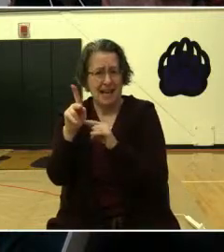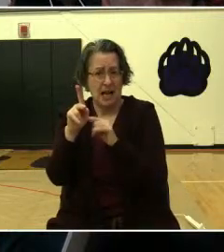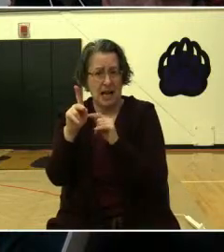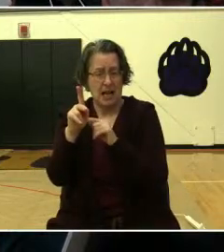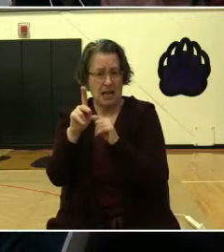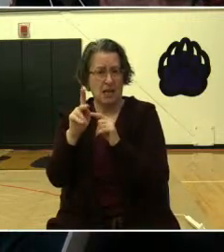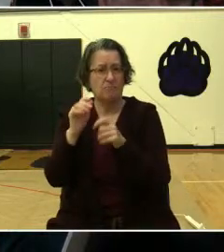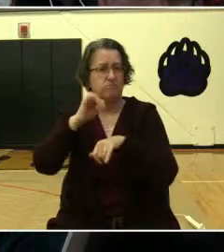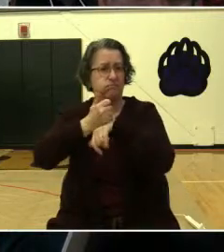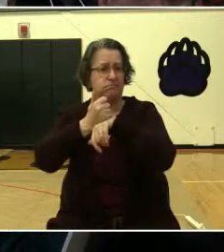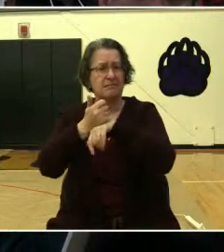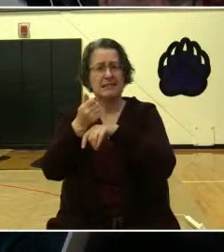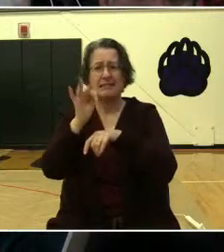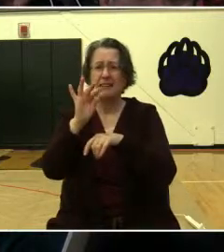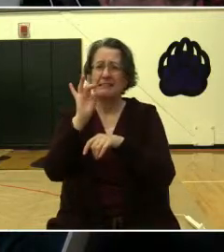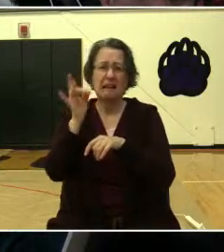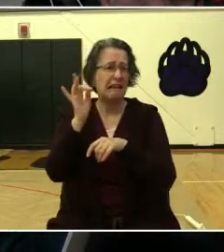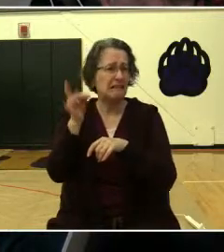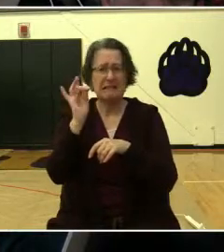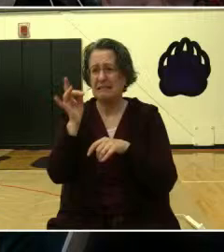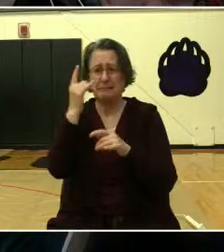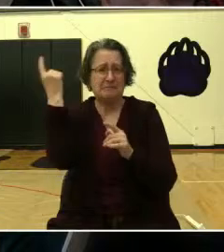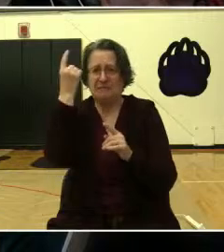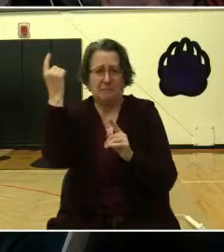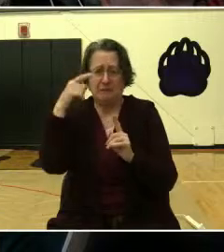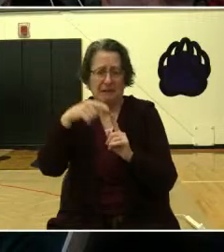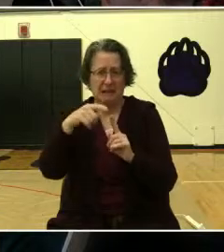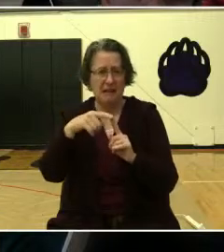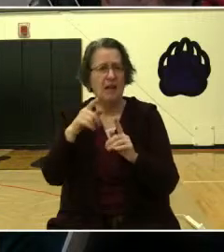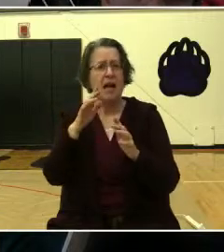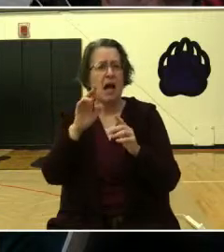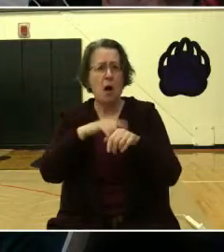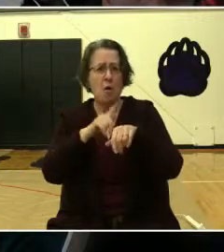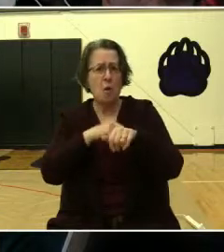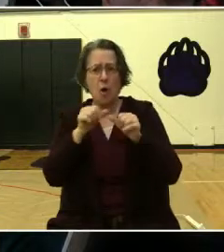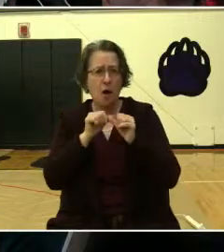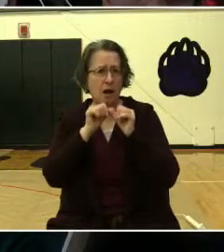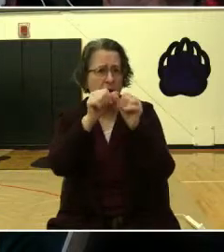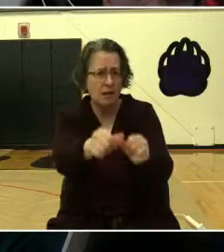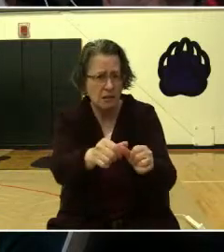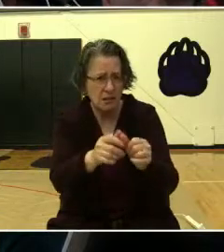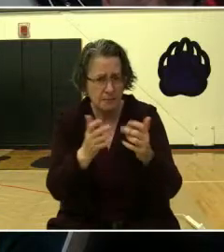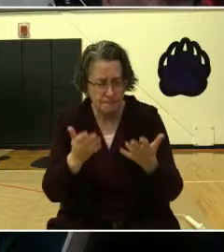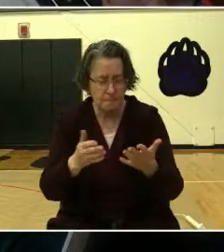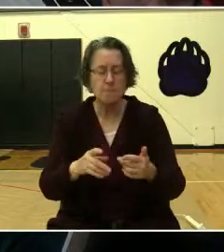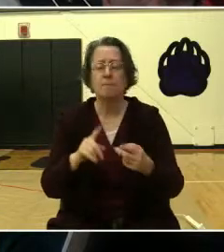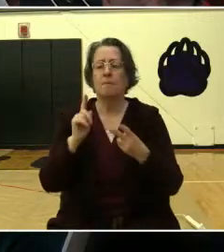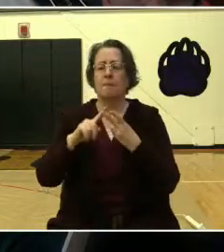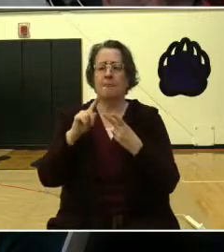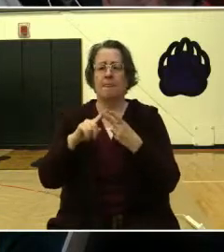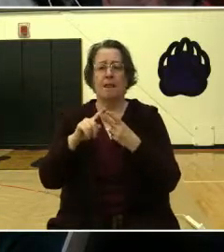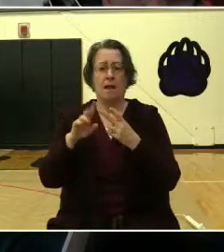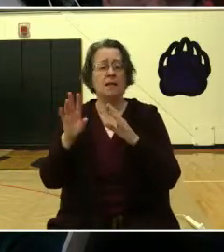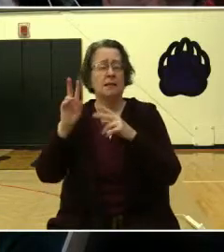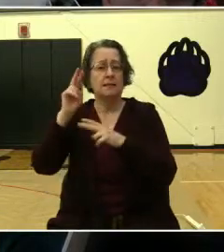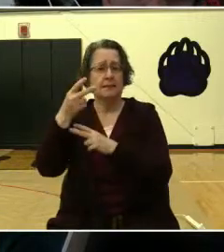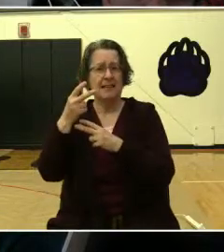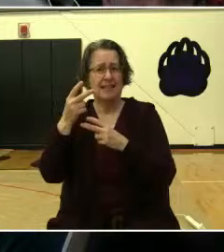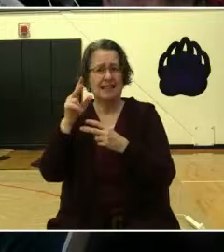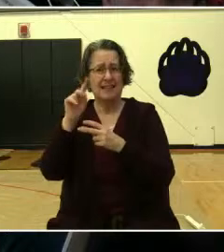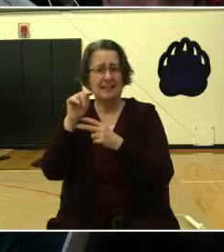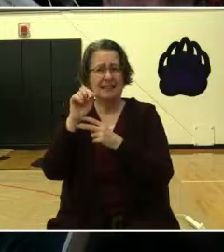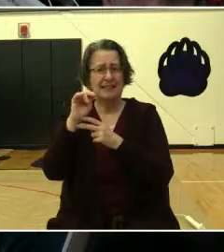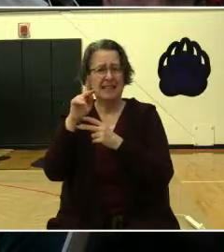lifespan is of a a tank first and second why for the supplemental tank to be so small